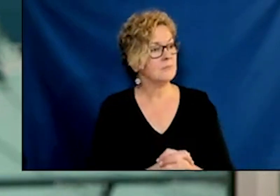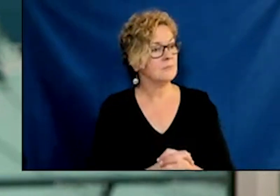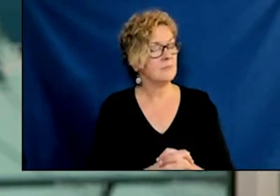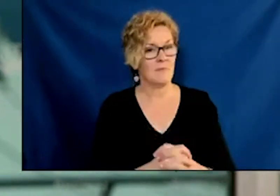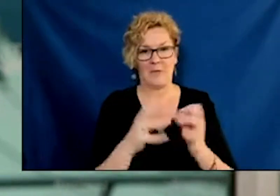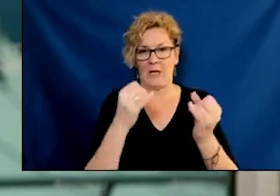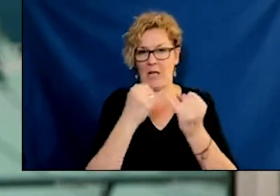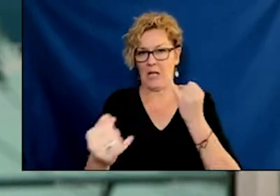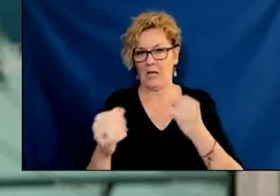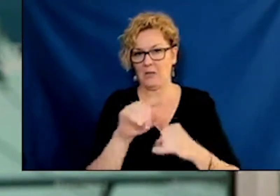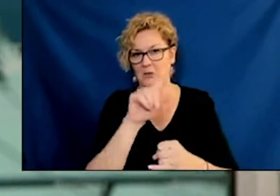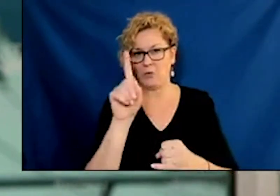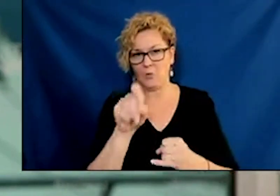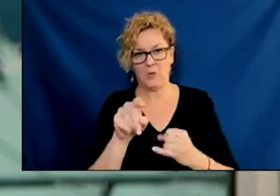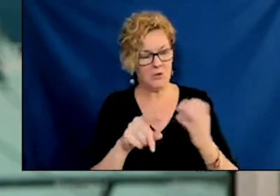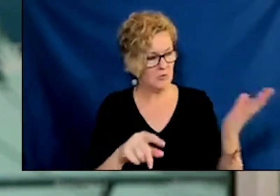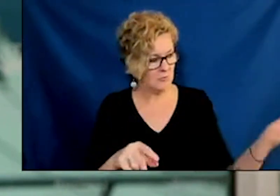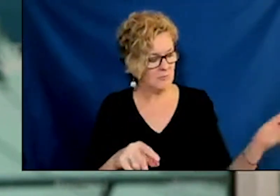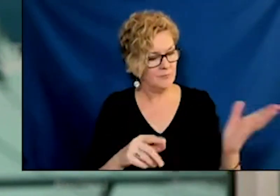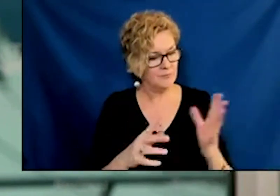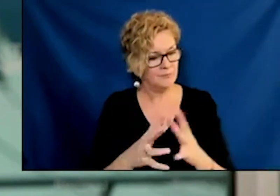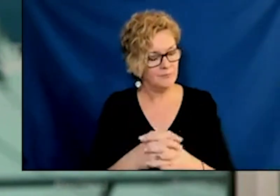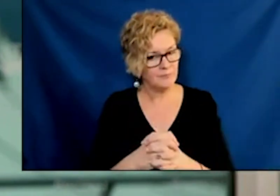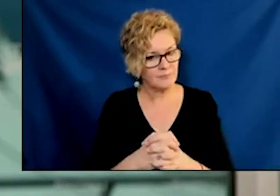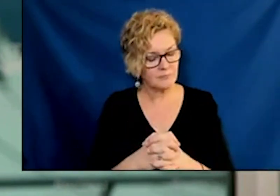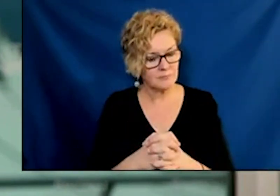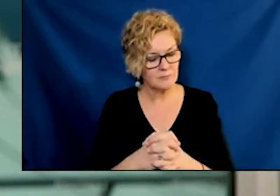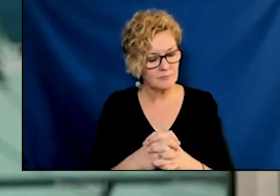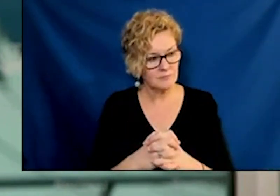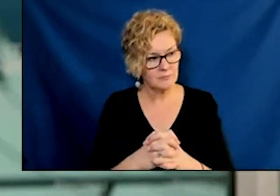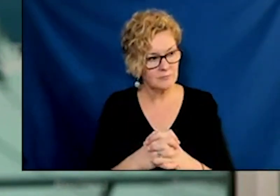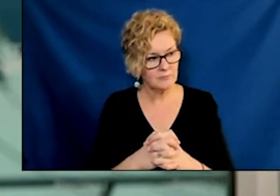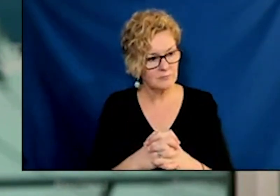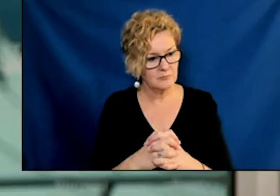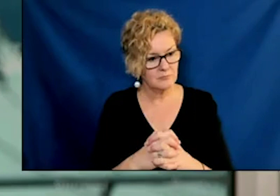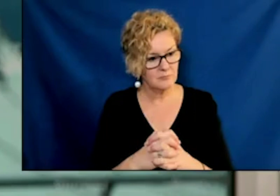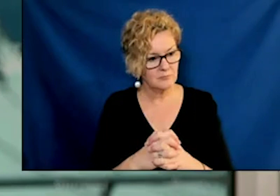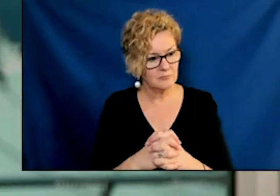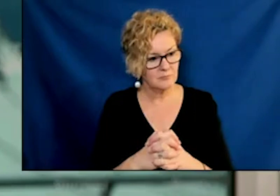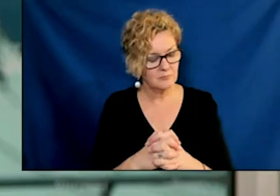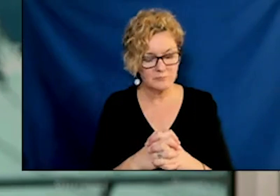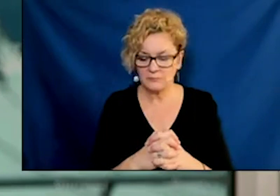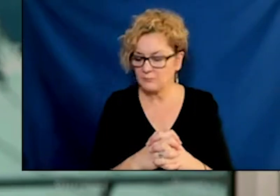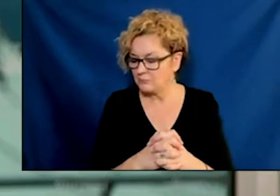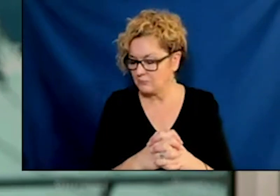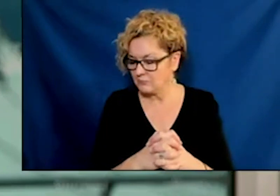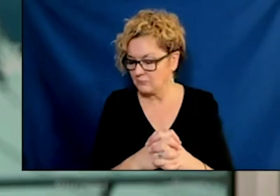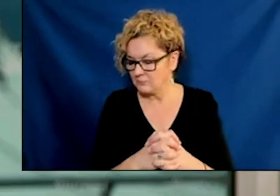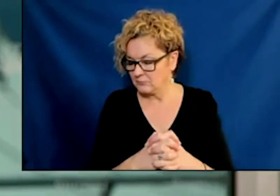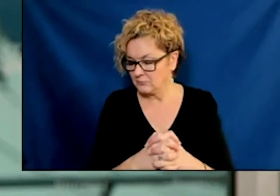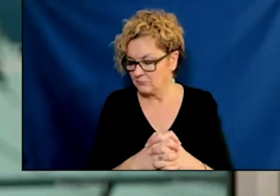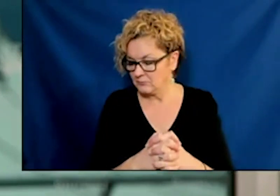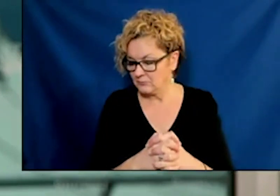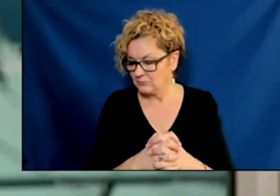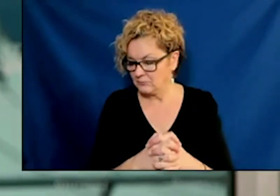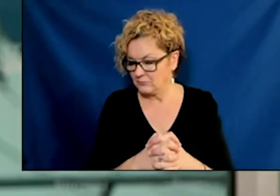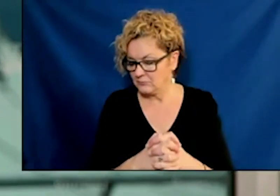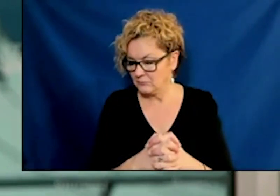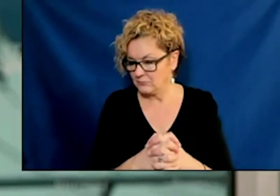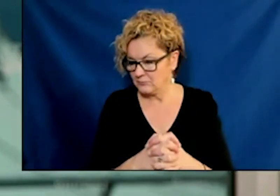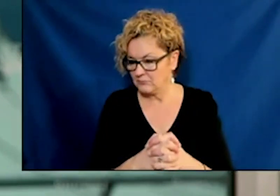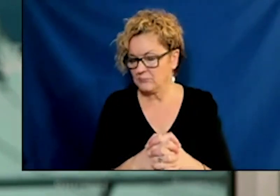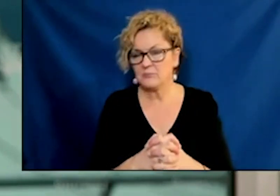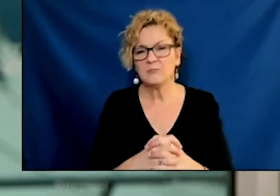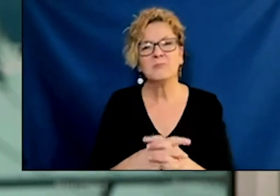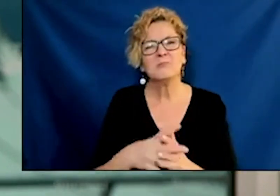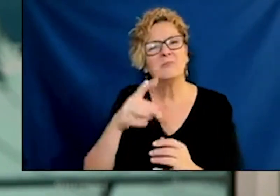us a breakdown of where exactly the cases are occurring, sort of with the data to back it up? For instance, are we talking about 75% of the cases that we're